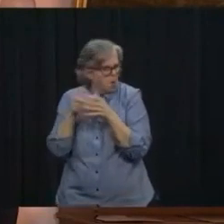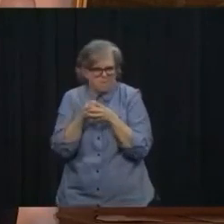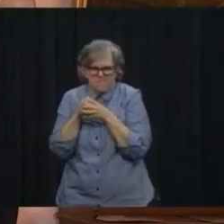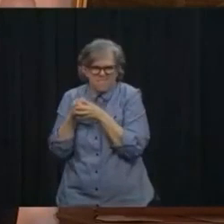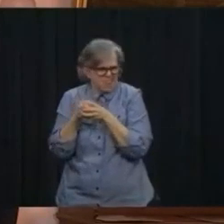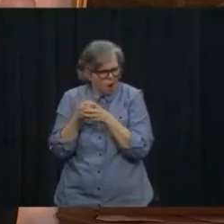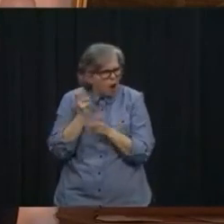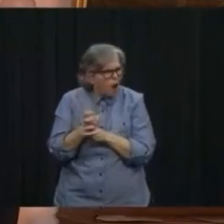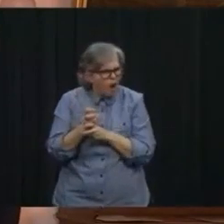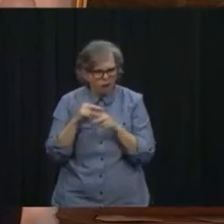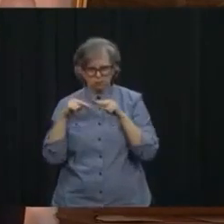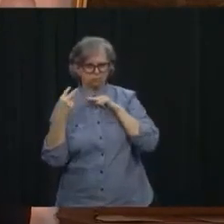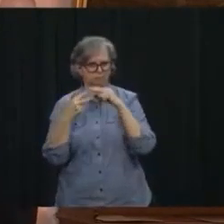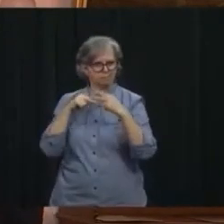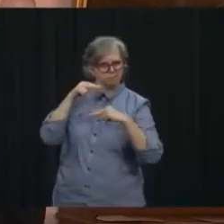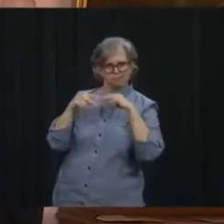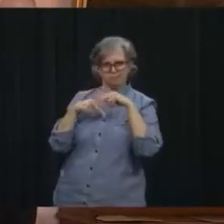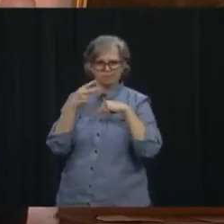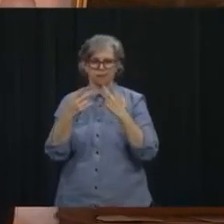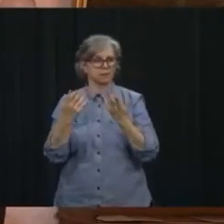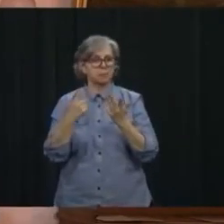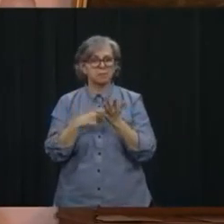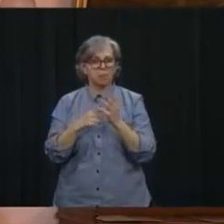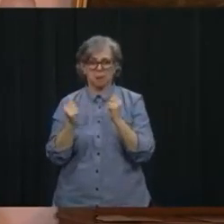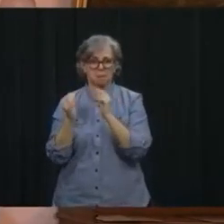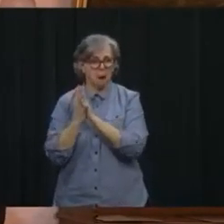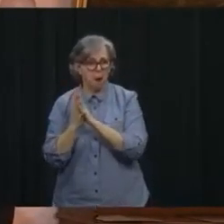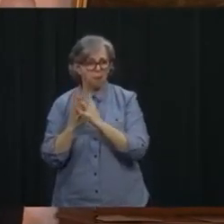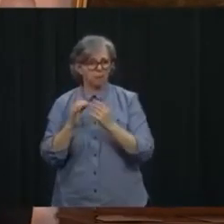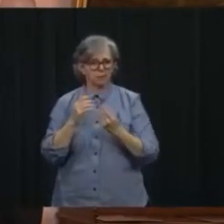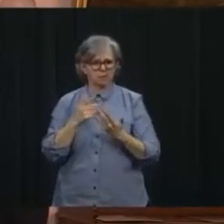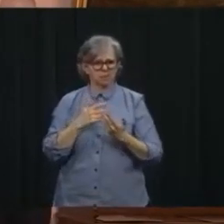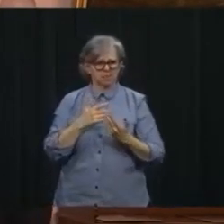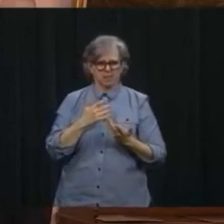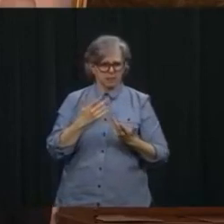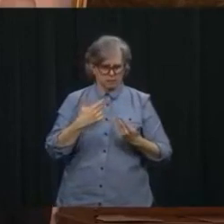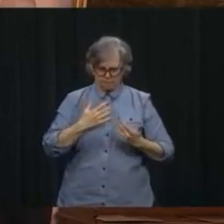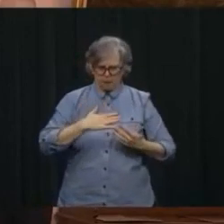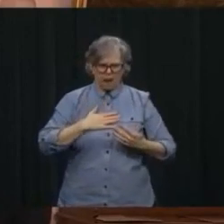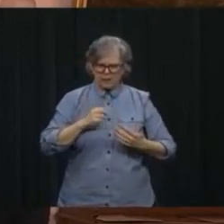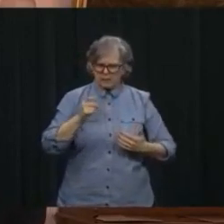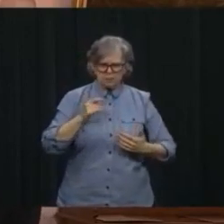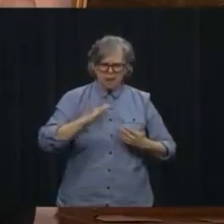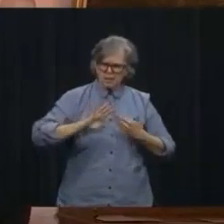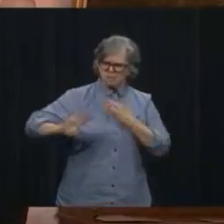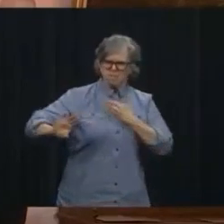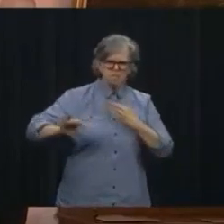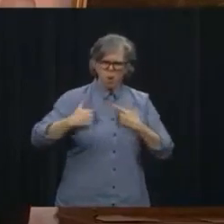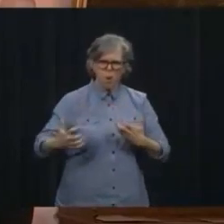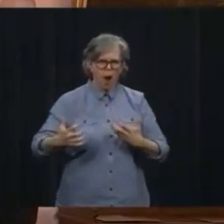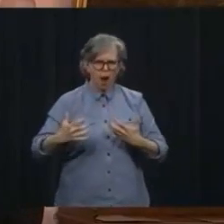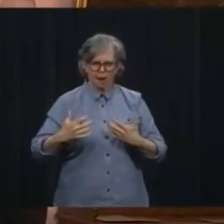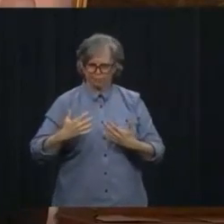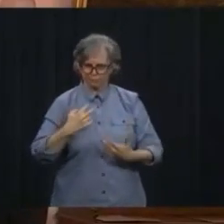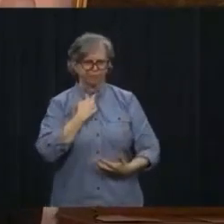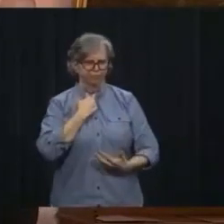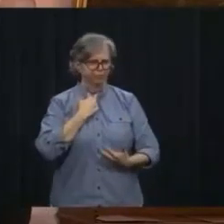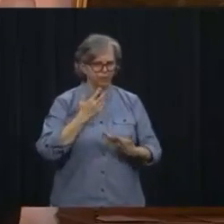as adults. It's also helpful for your family to have a plan of how you're doing your part to prevent the spread